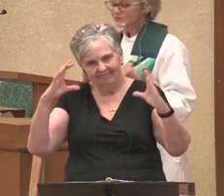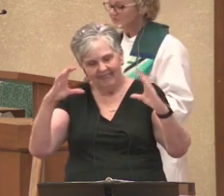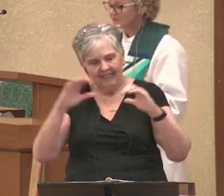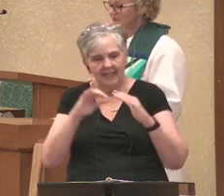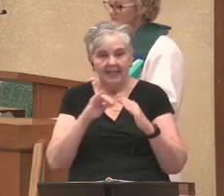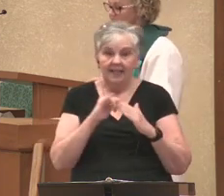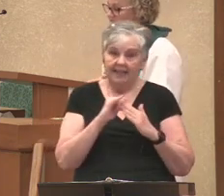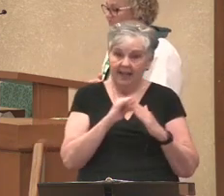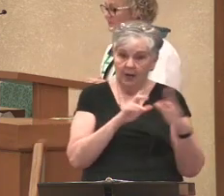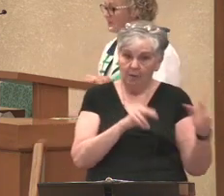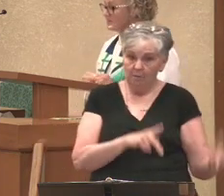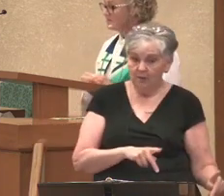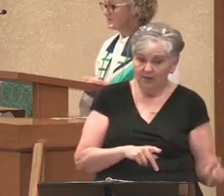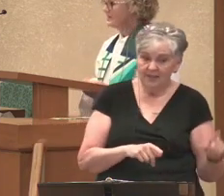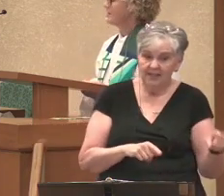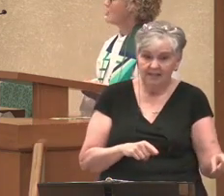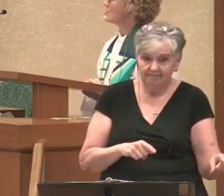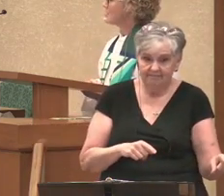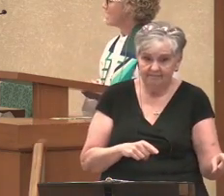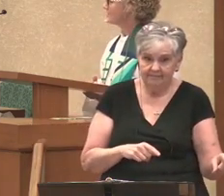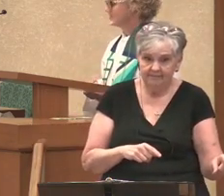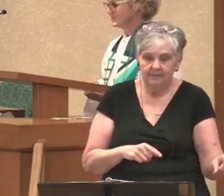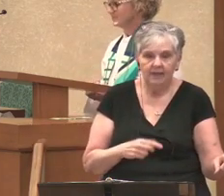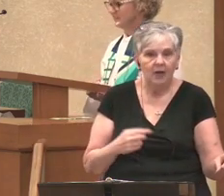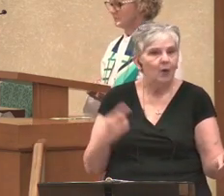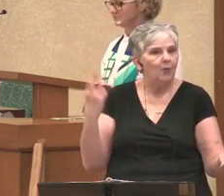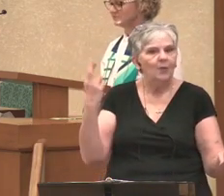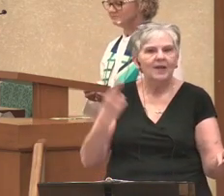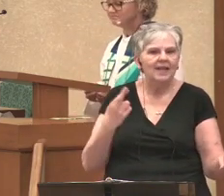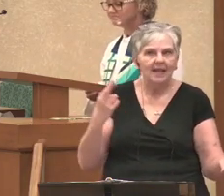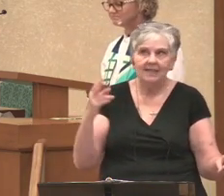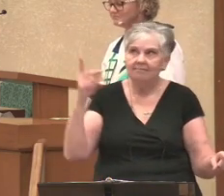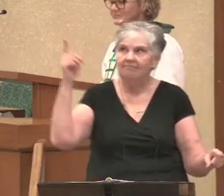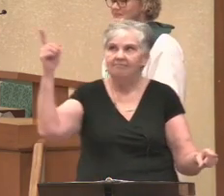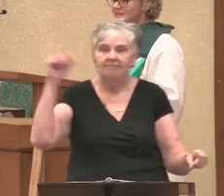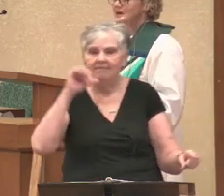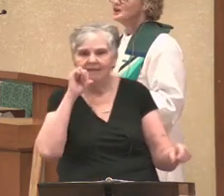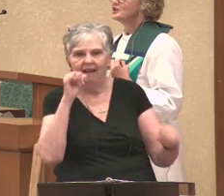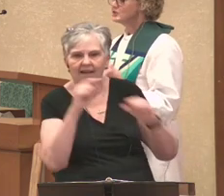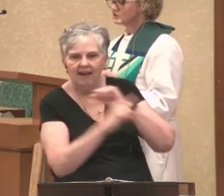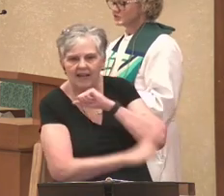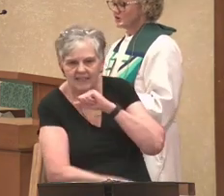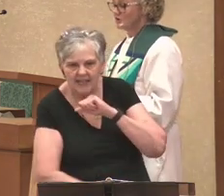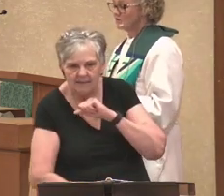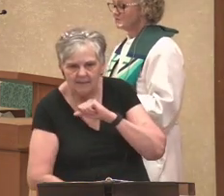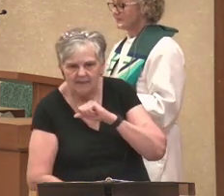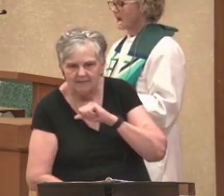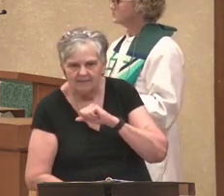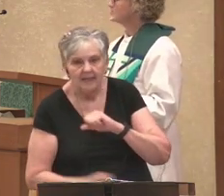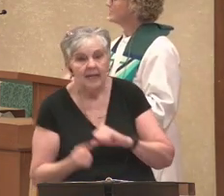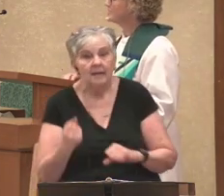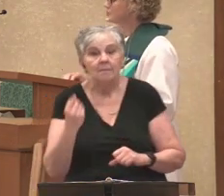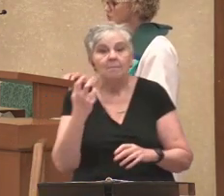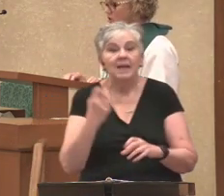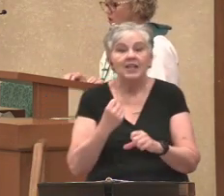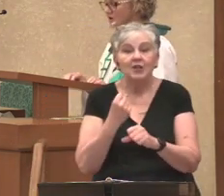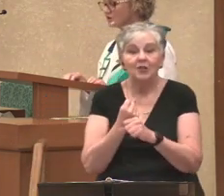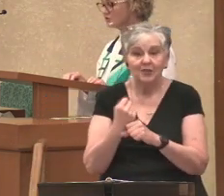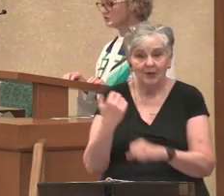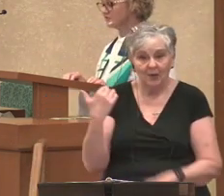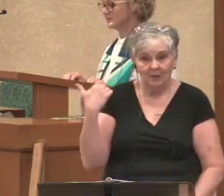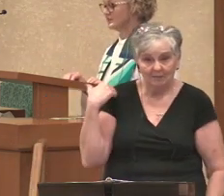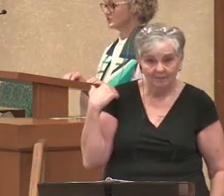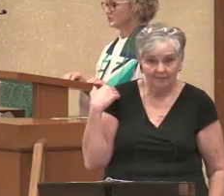person realizes that they are not condemned. Years ago, I was invited to go